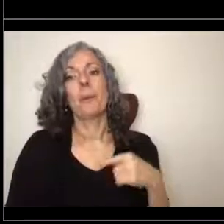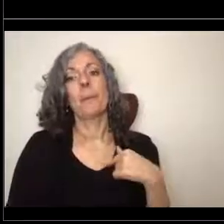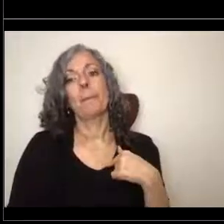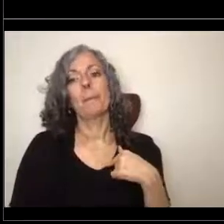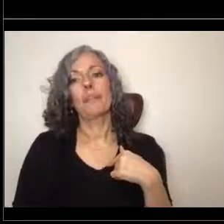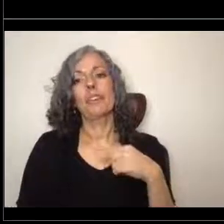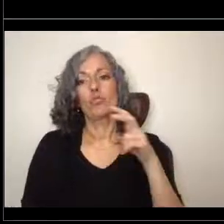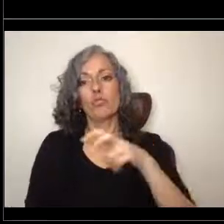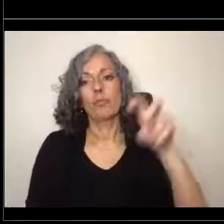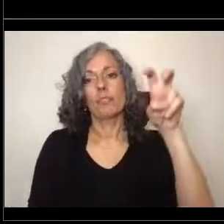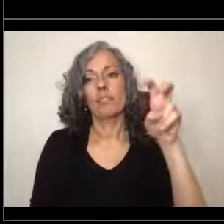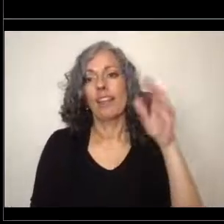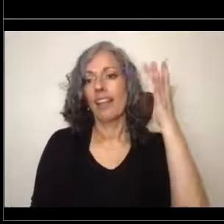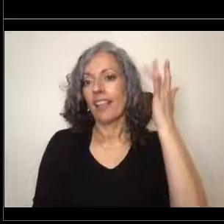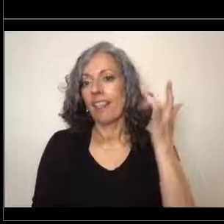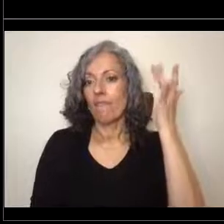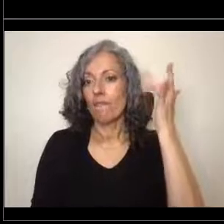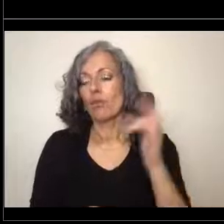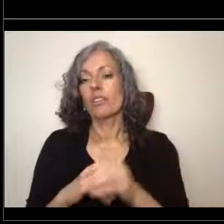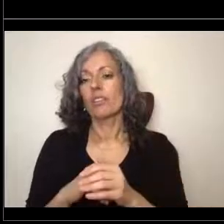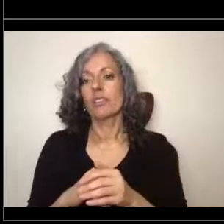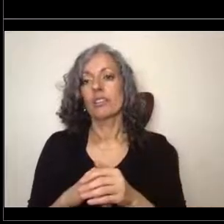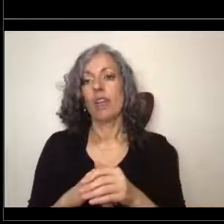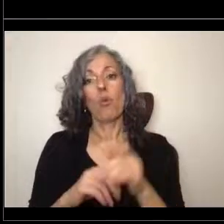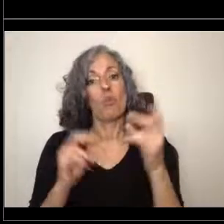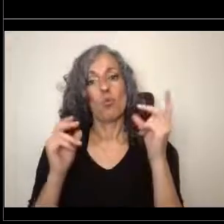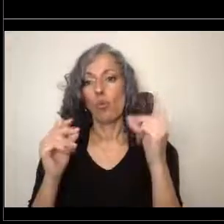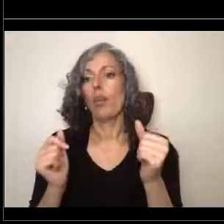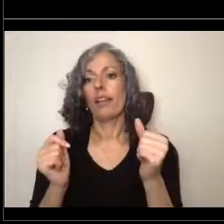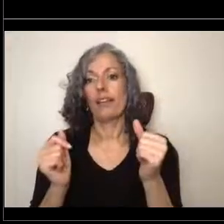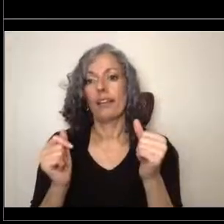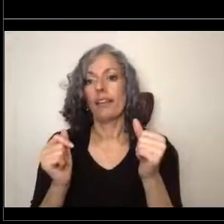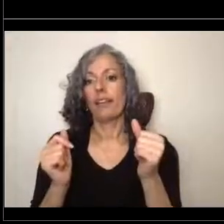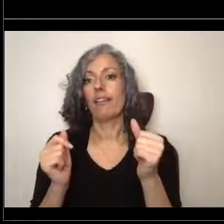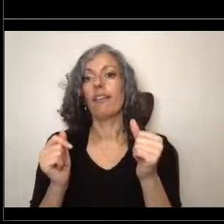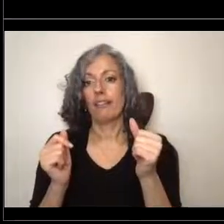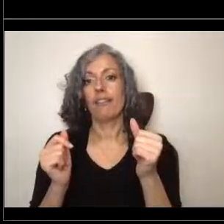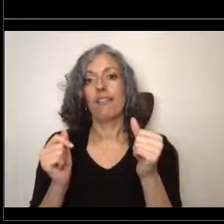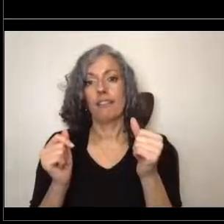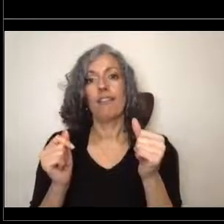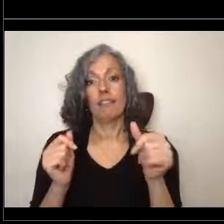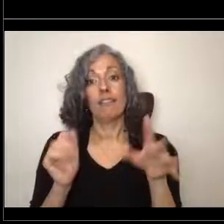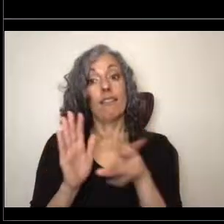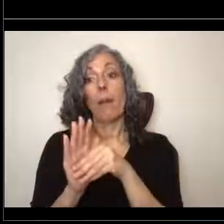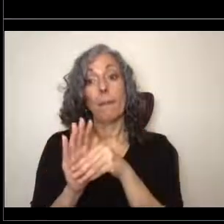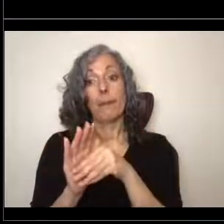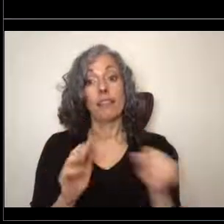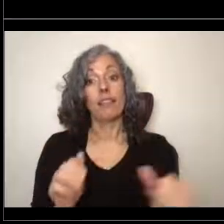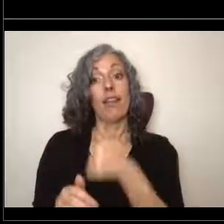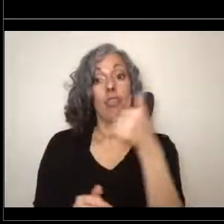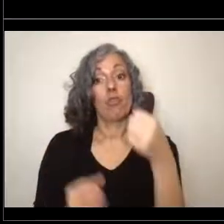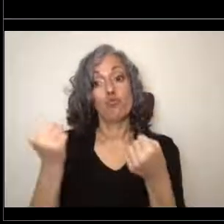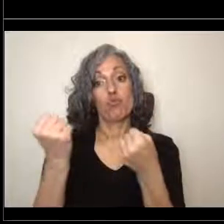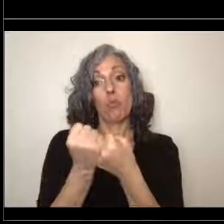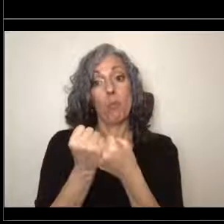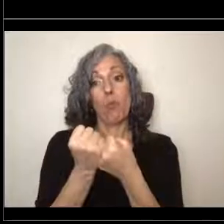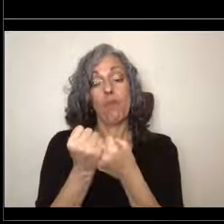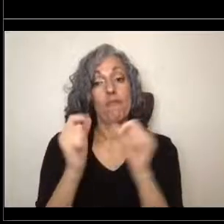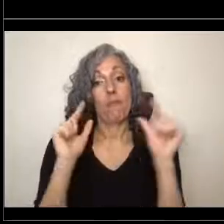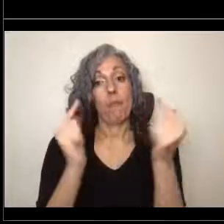Transportation California. Want to just quickly echo support for the comments made by the